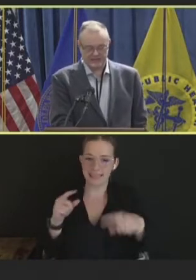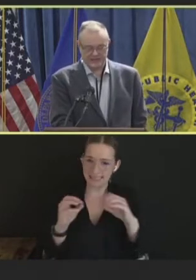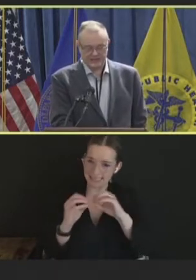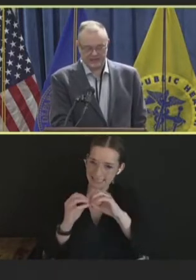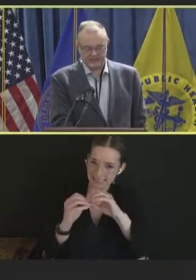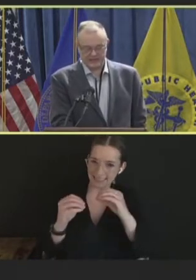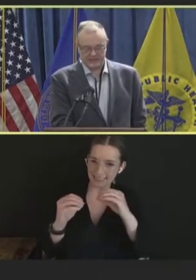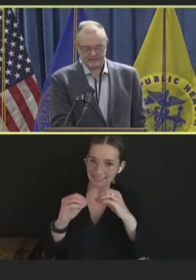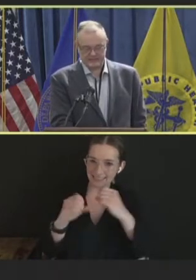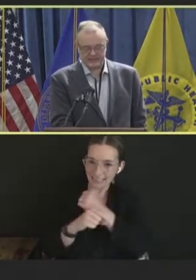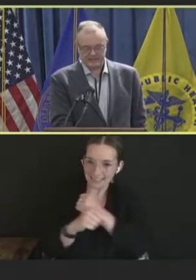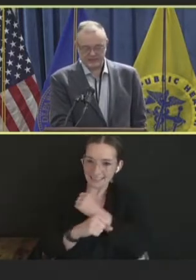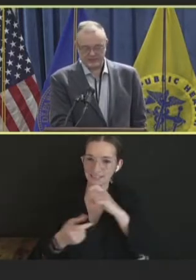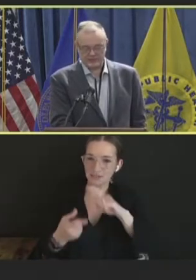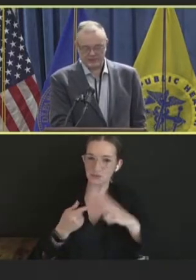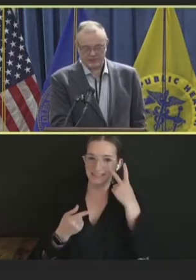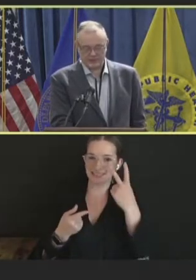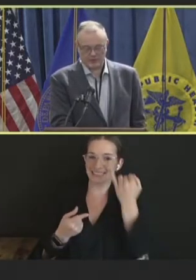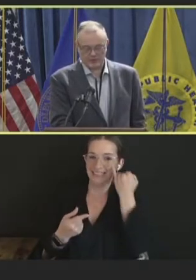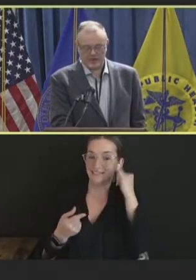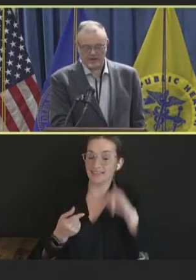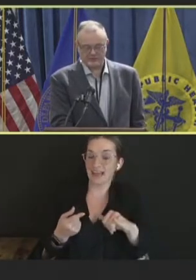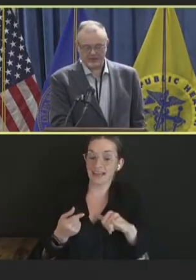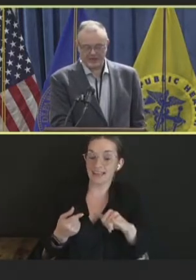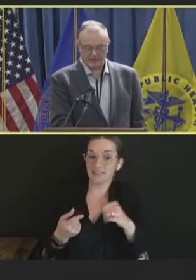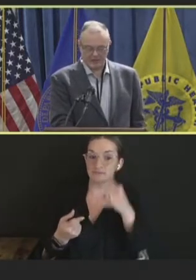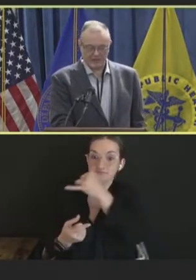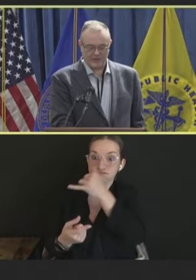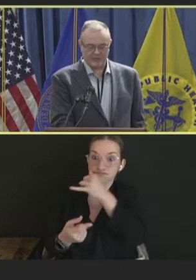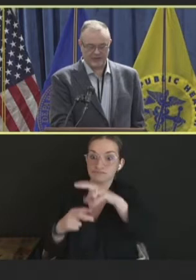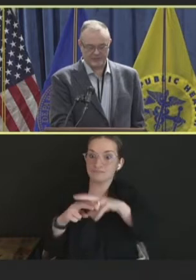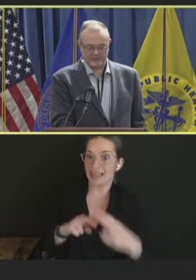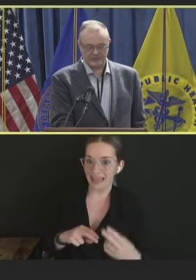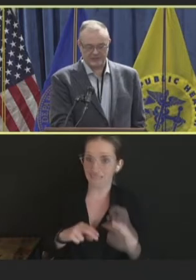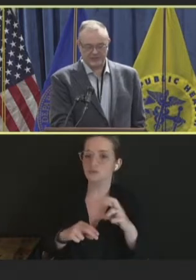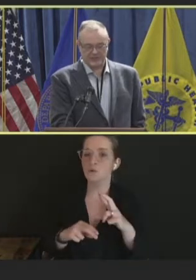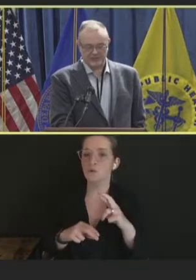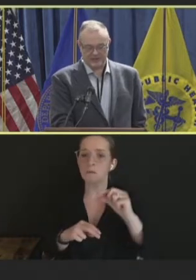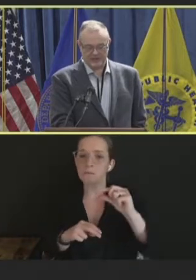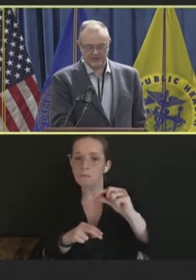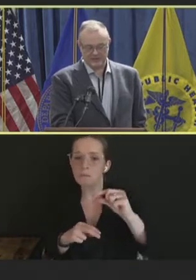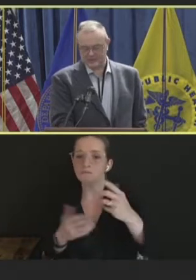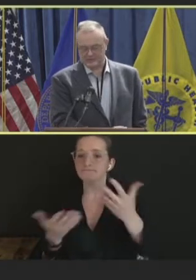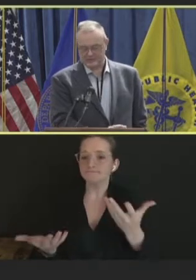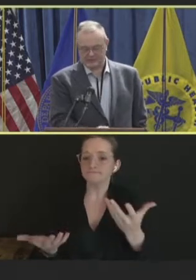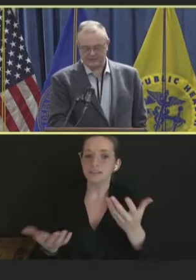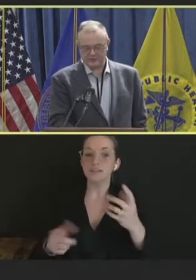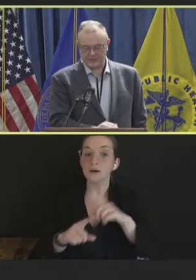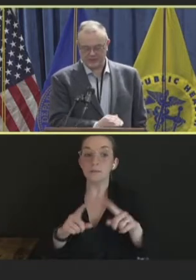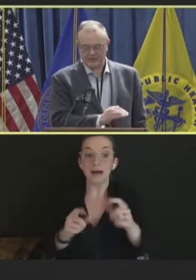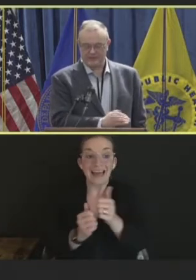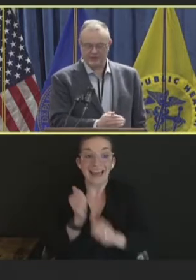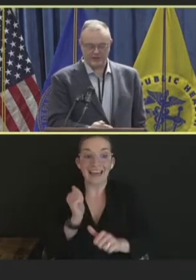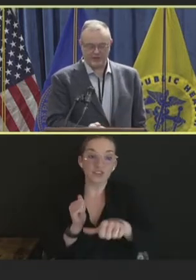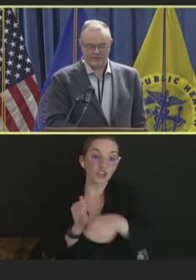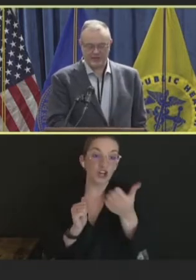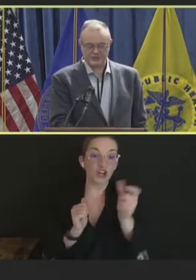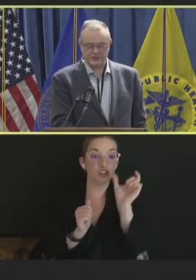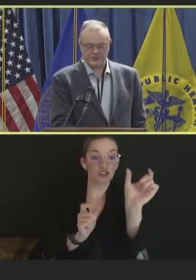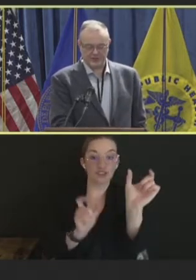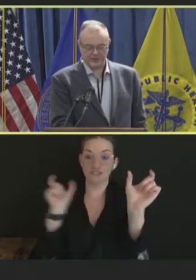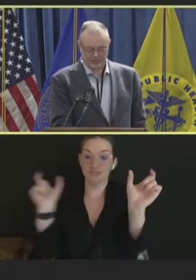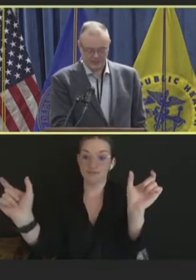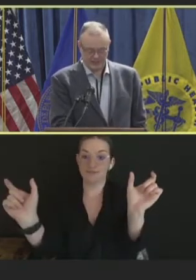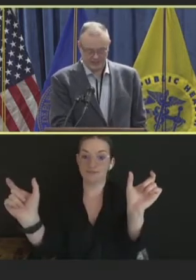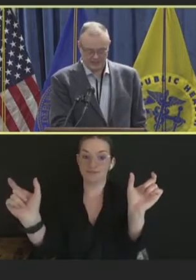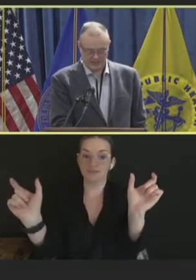is significant or not. But every other combination, and you can just look visually, every other combination you